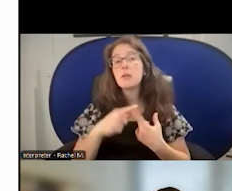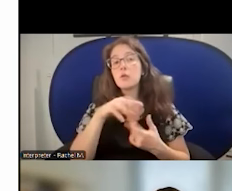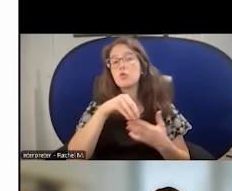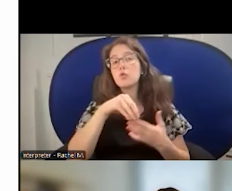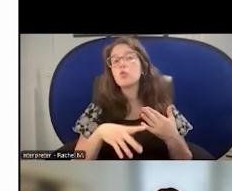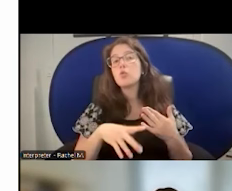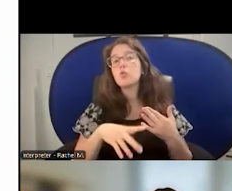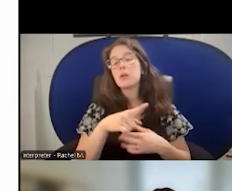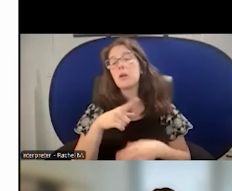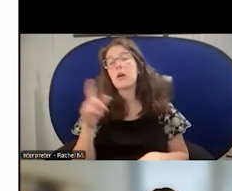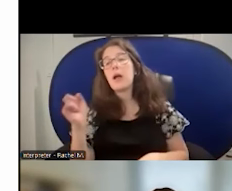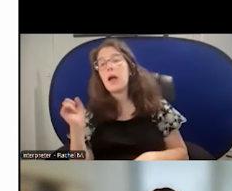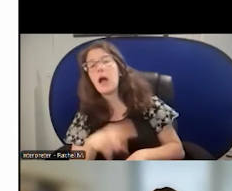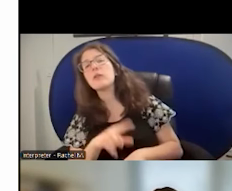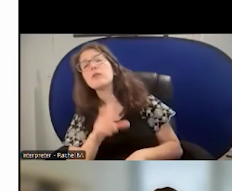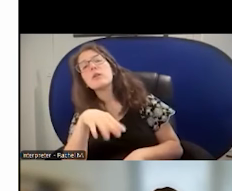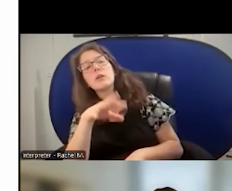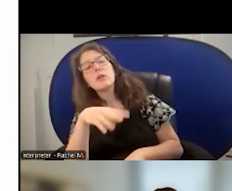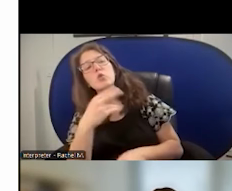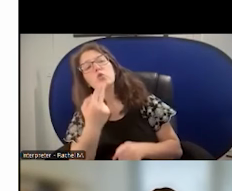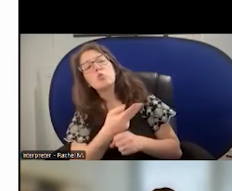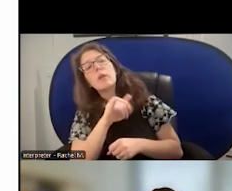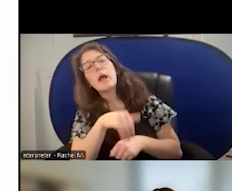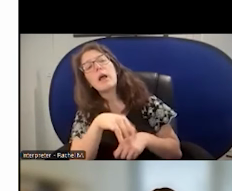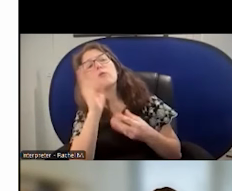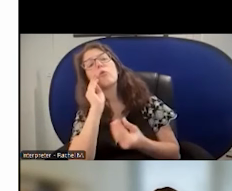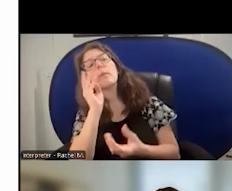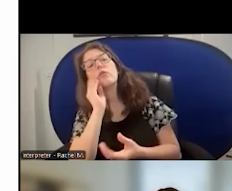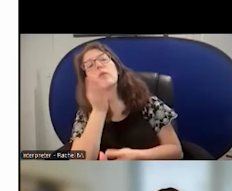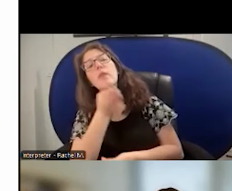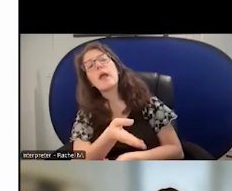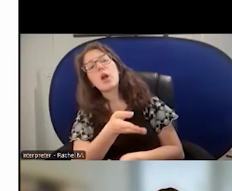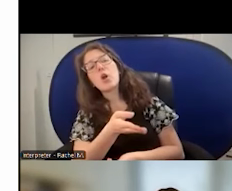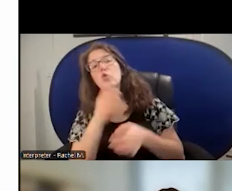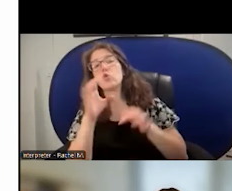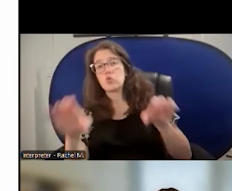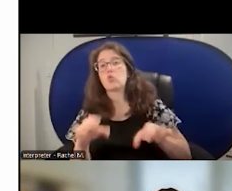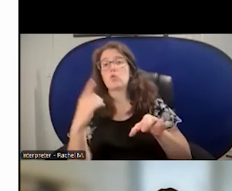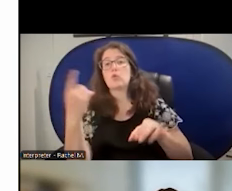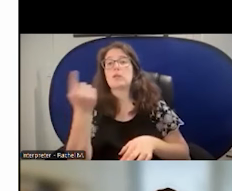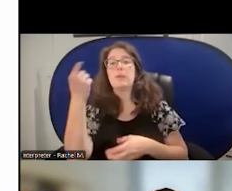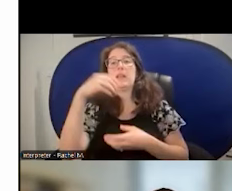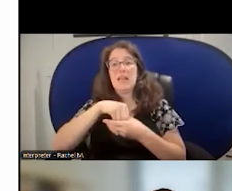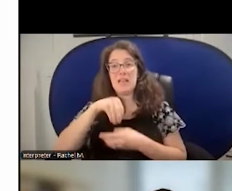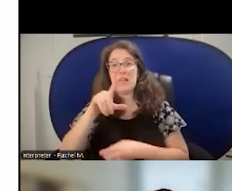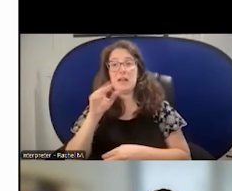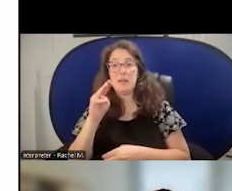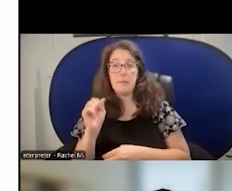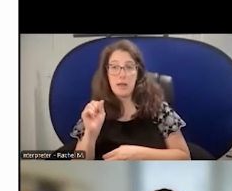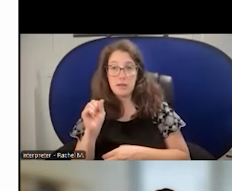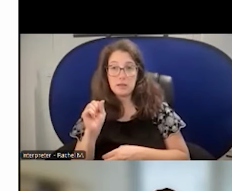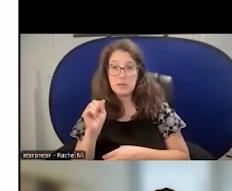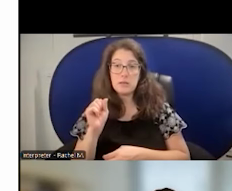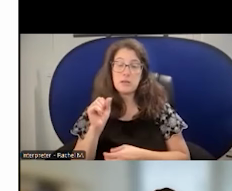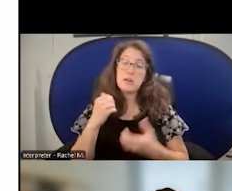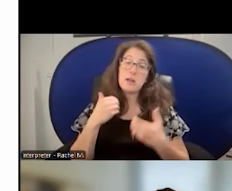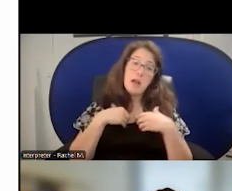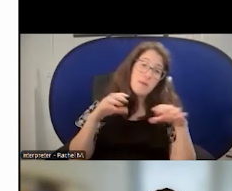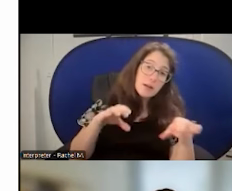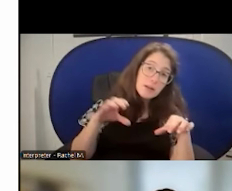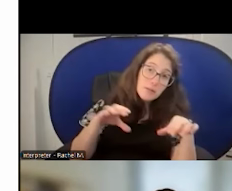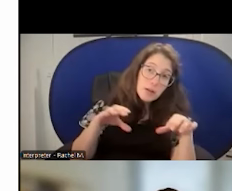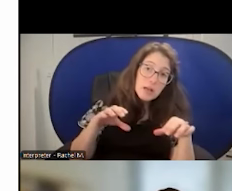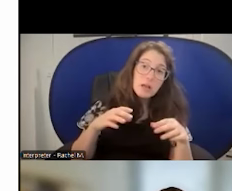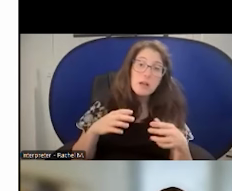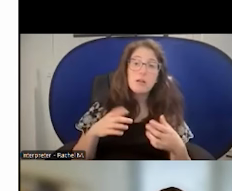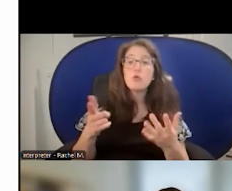to use the information on that page to do something in the LMS. You have some type of activity